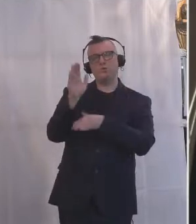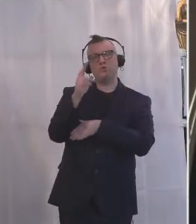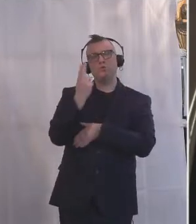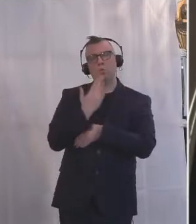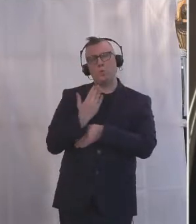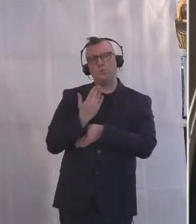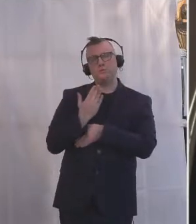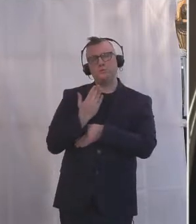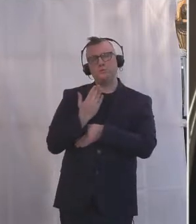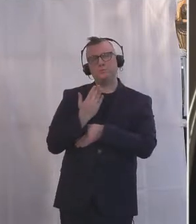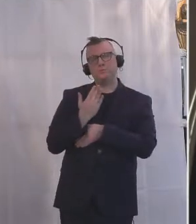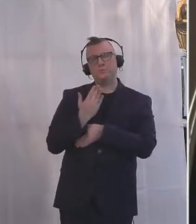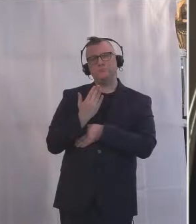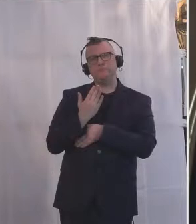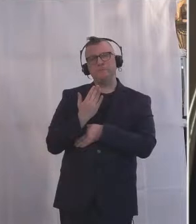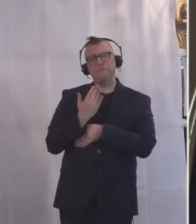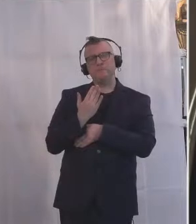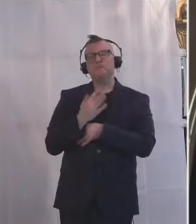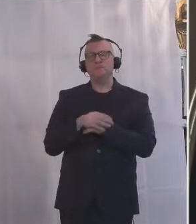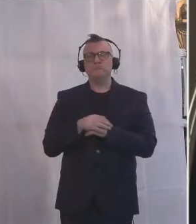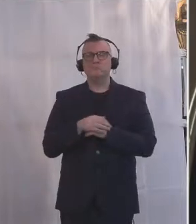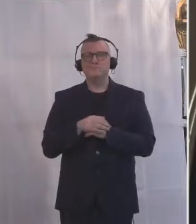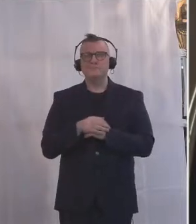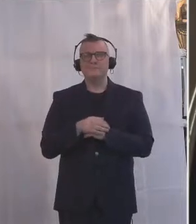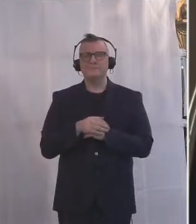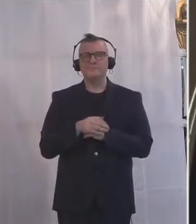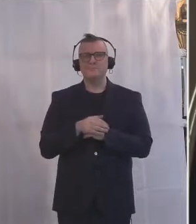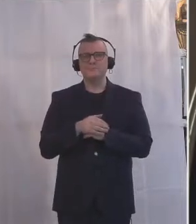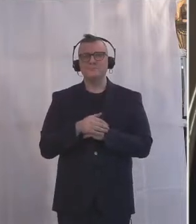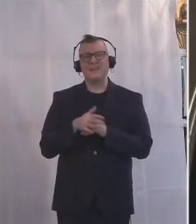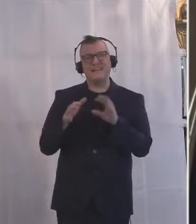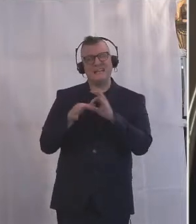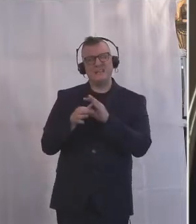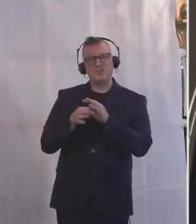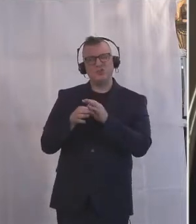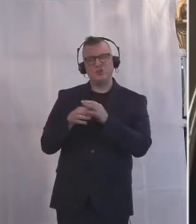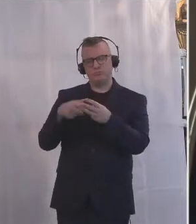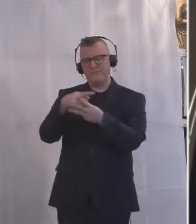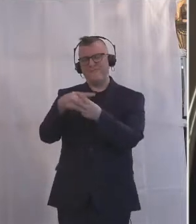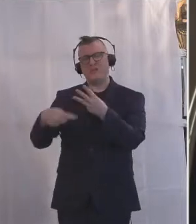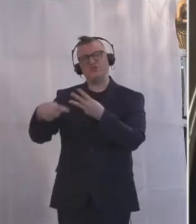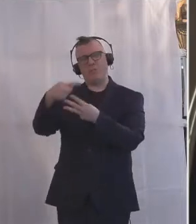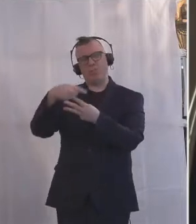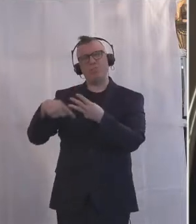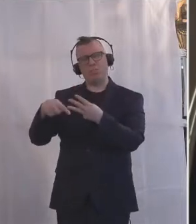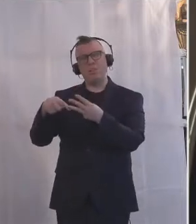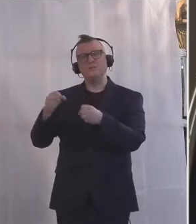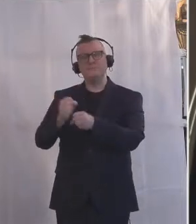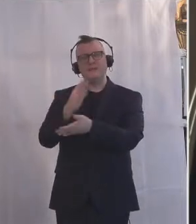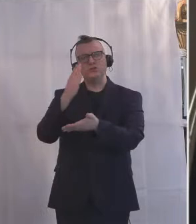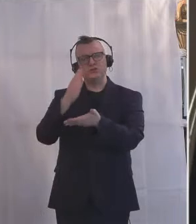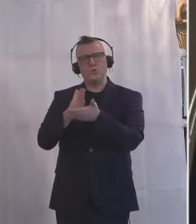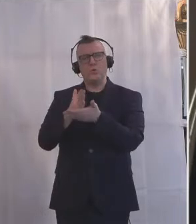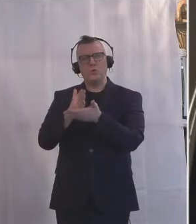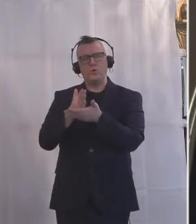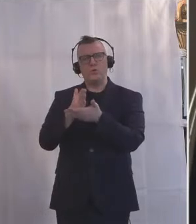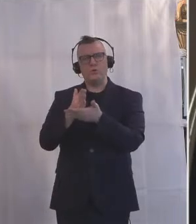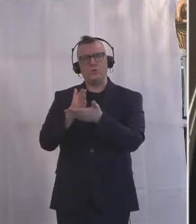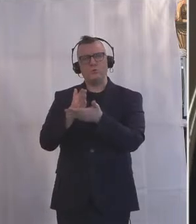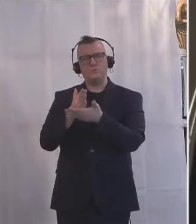in schools, with the professional ones just actually making sure that they are